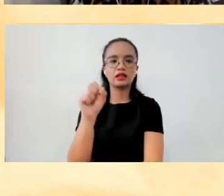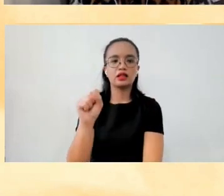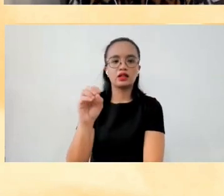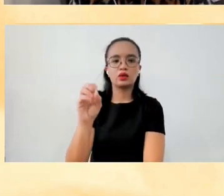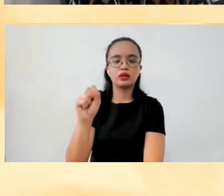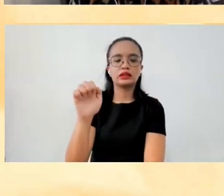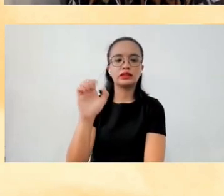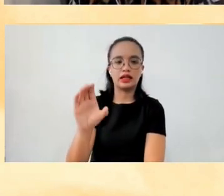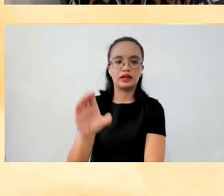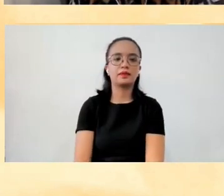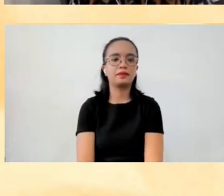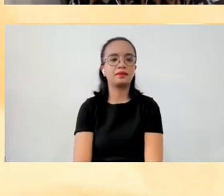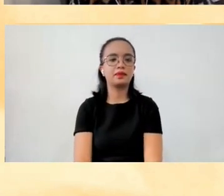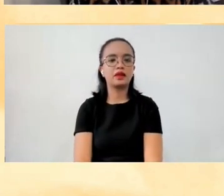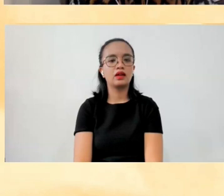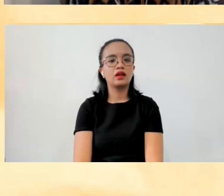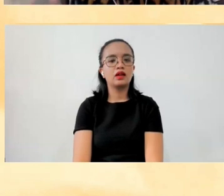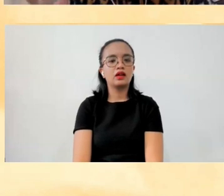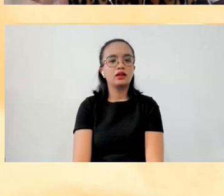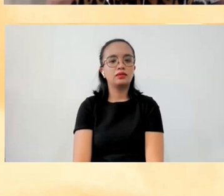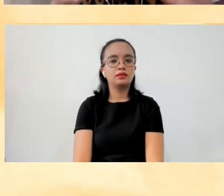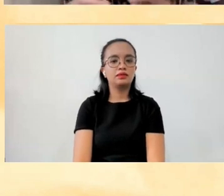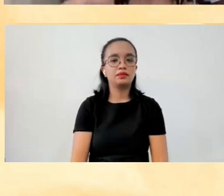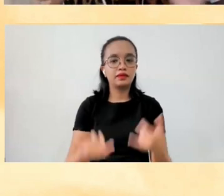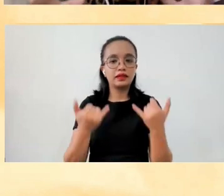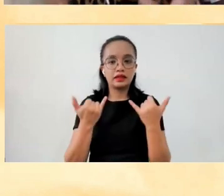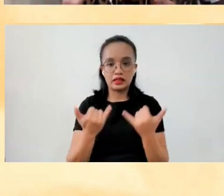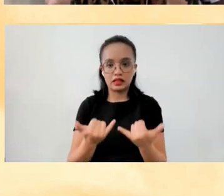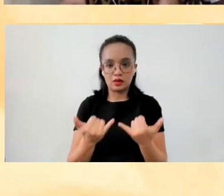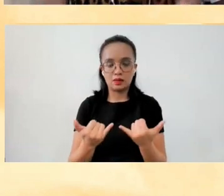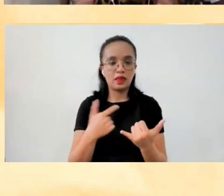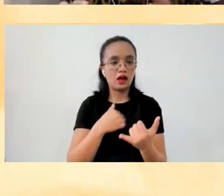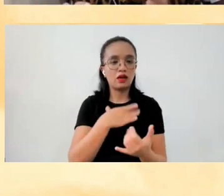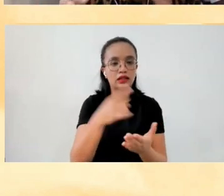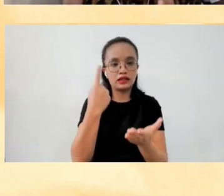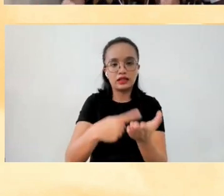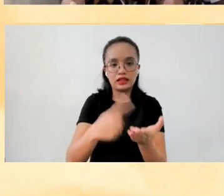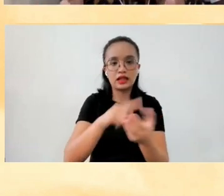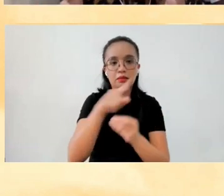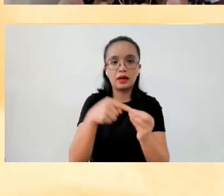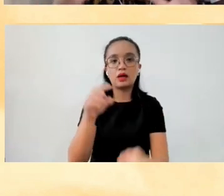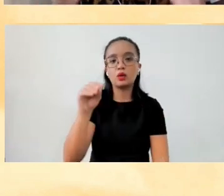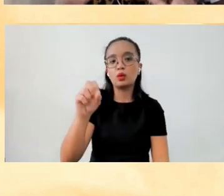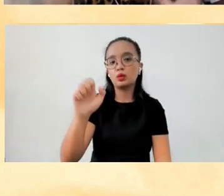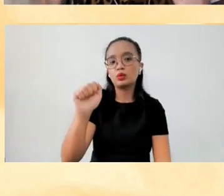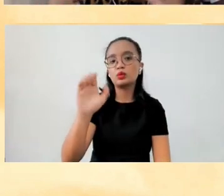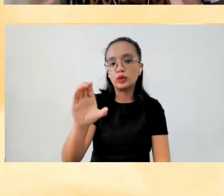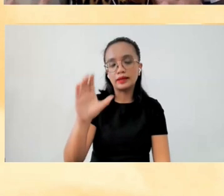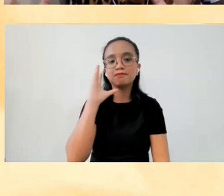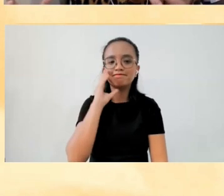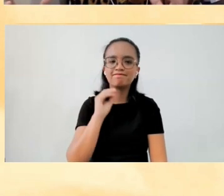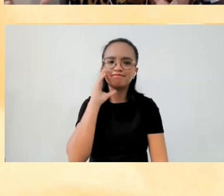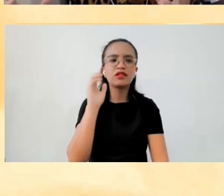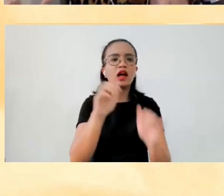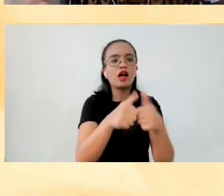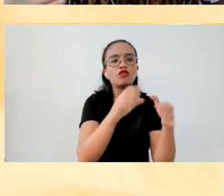the profile. Okay, now I'd like to talk about this OSAIC experience and then how it